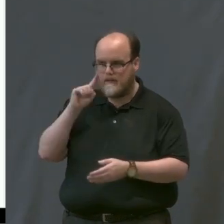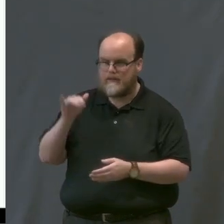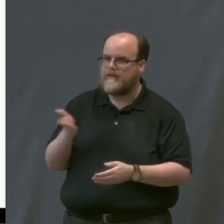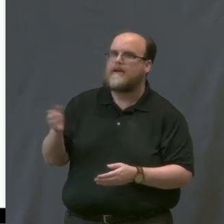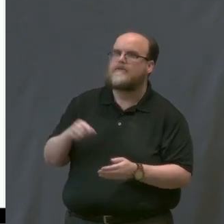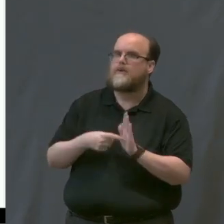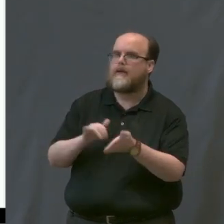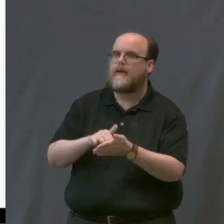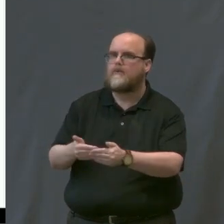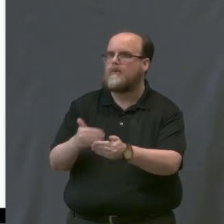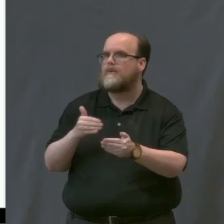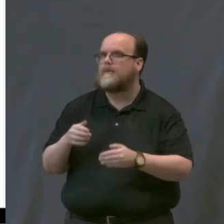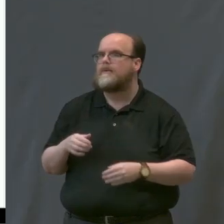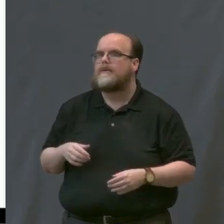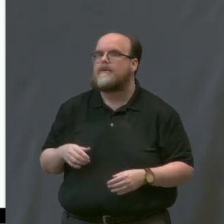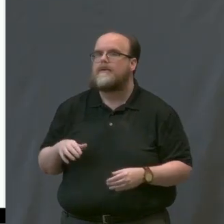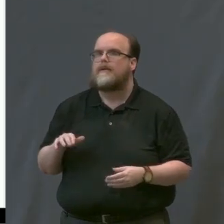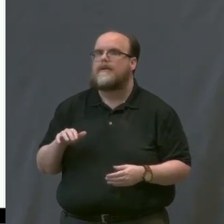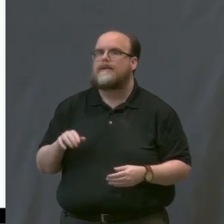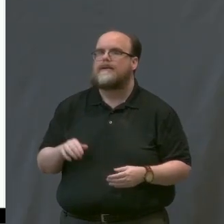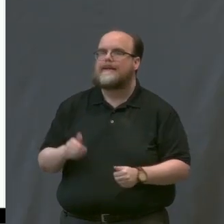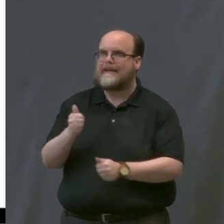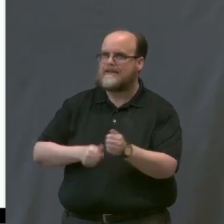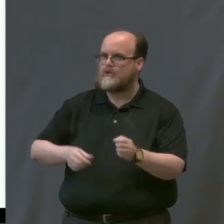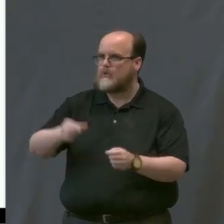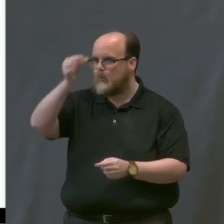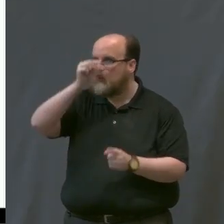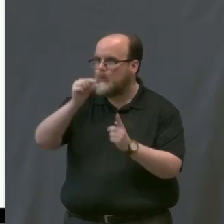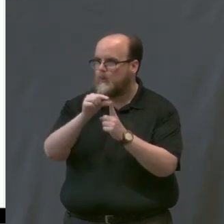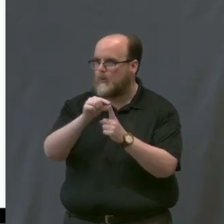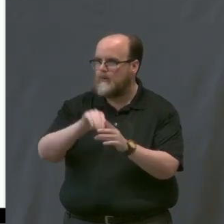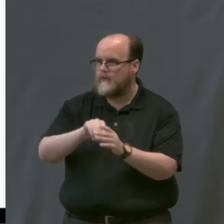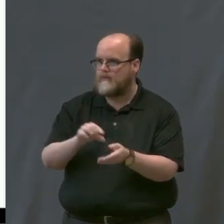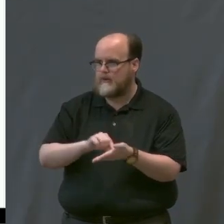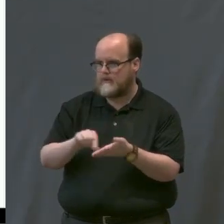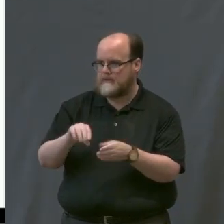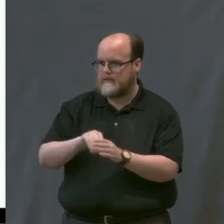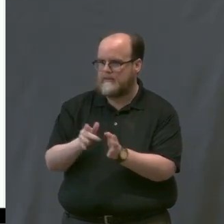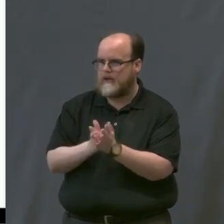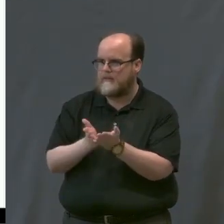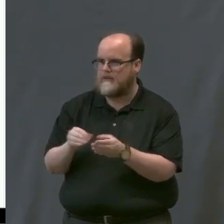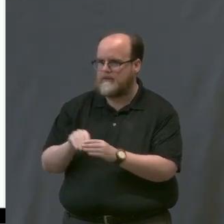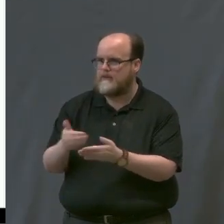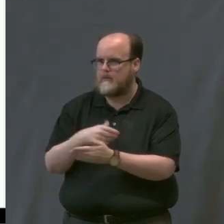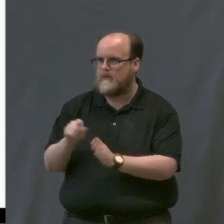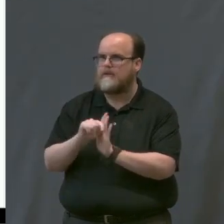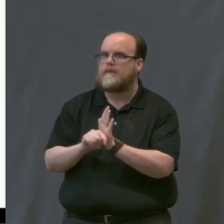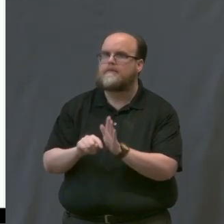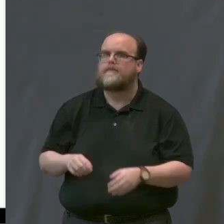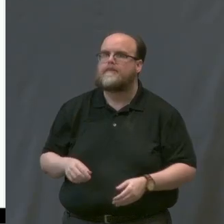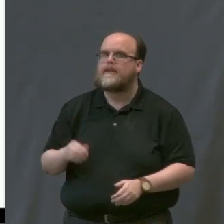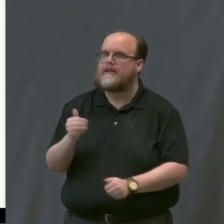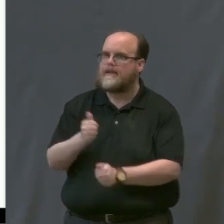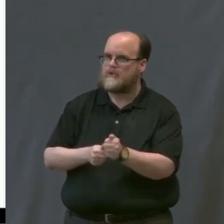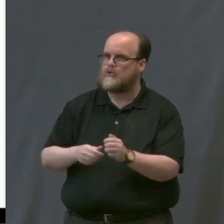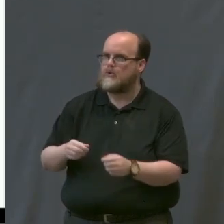showed you this before. This is each Greek word found in the verses in the Bible, in the New Testament. Each